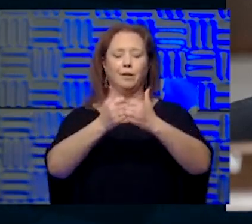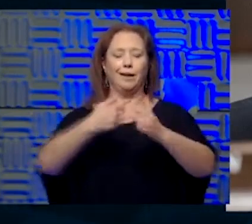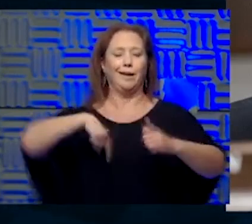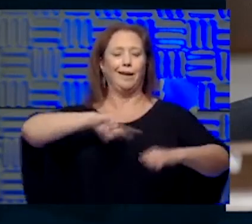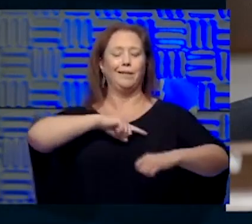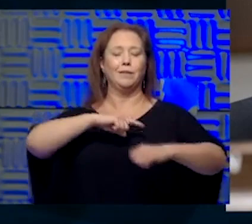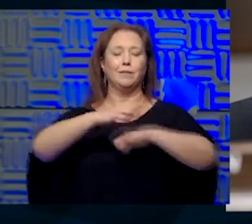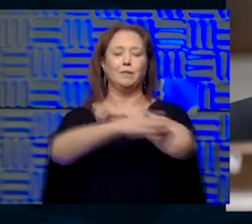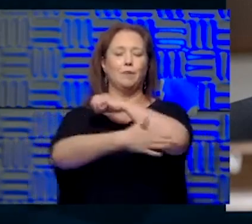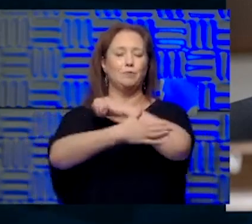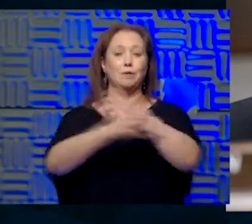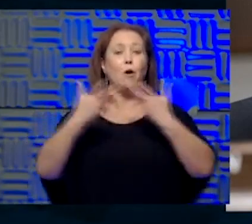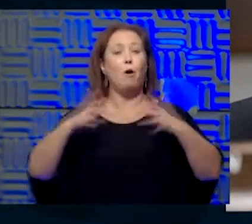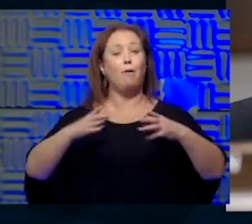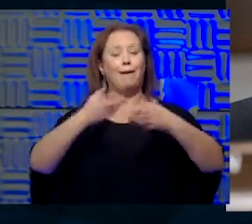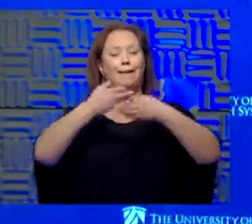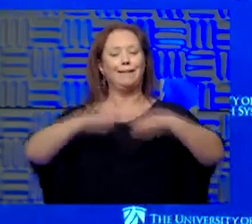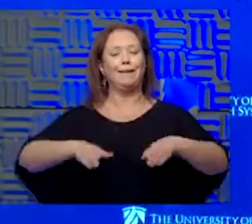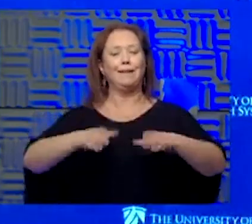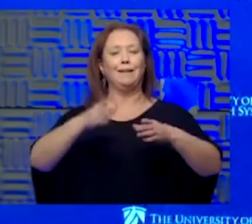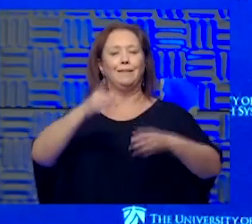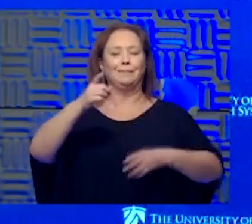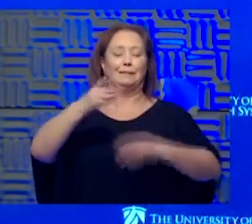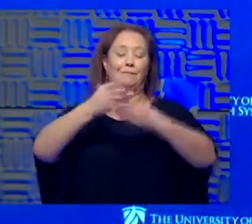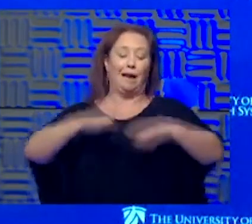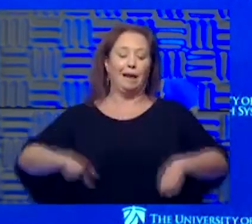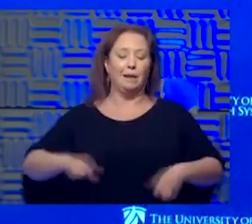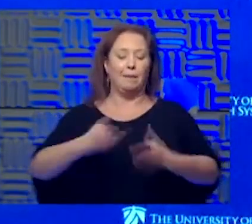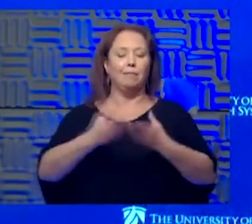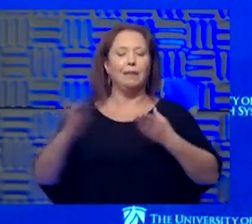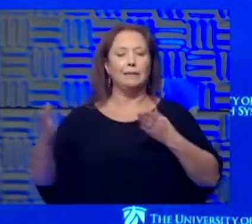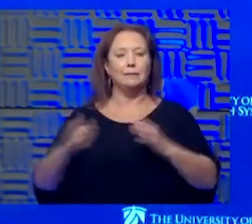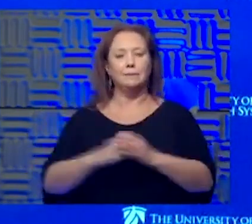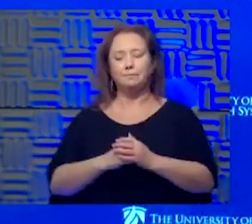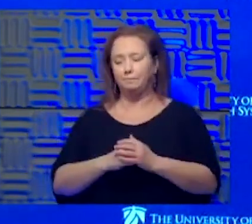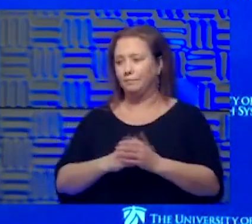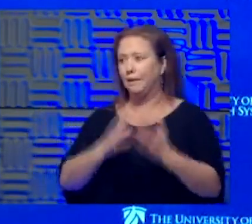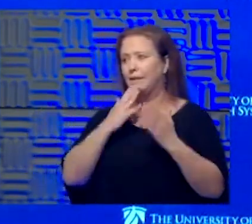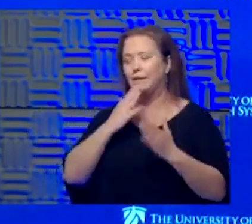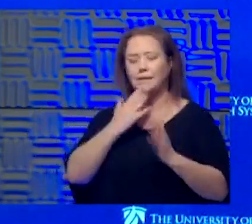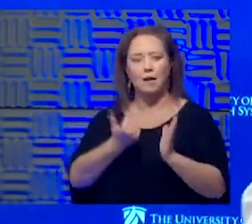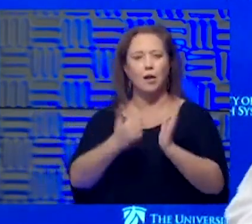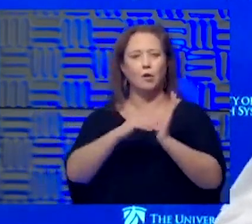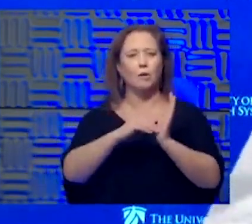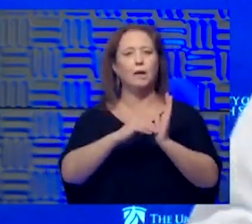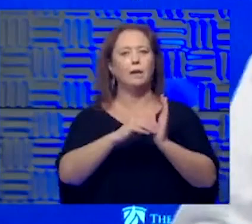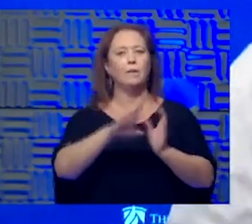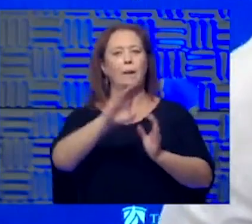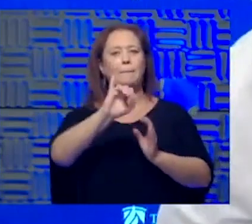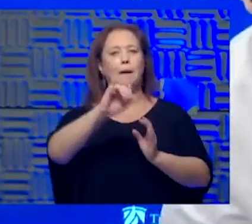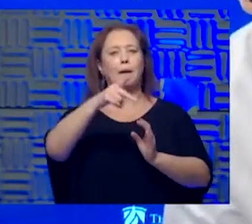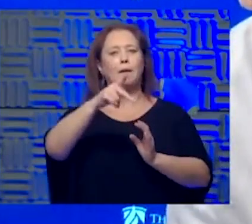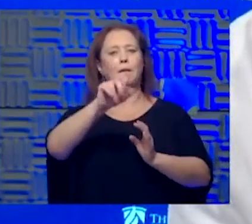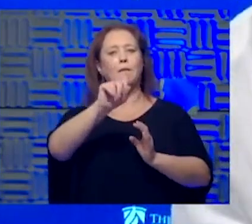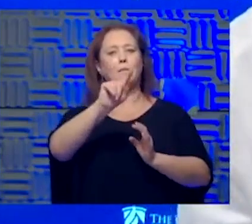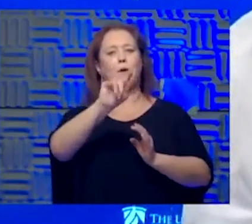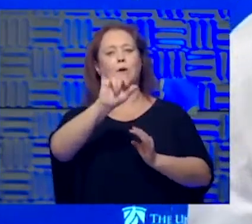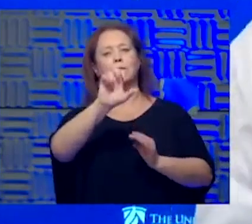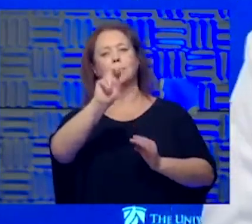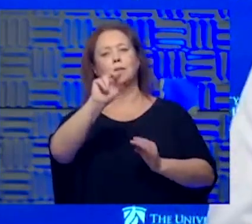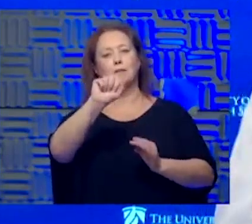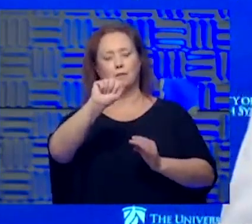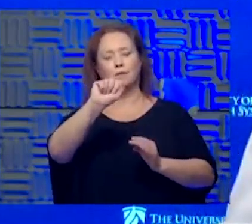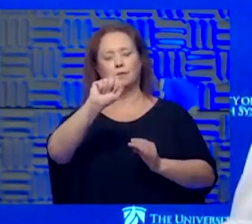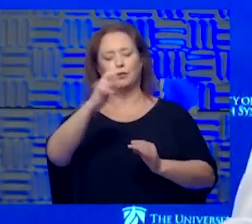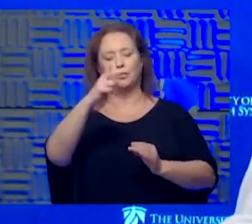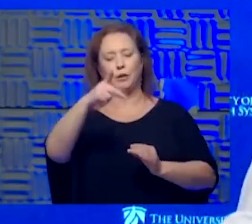divided about things. Yeah, I echo those comments, and thank you for your leadership in that bipartisanship, Senator. And in